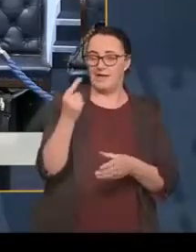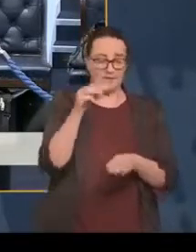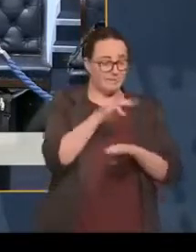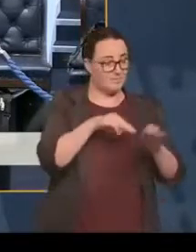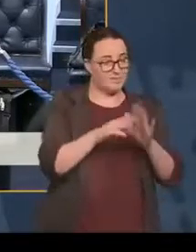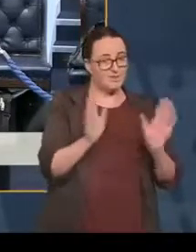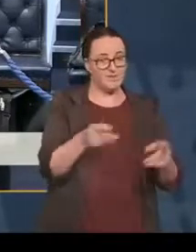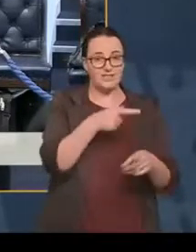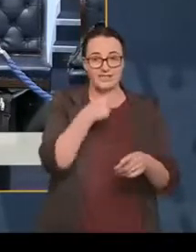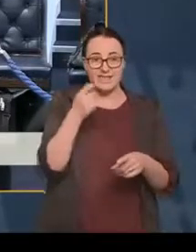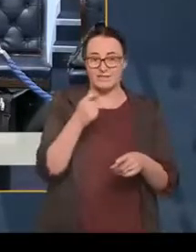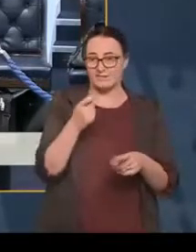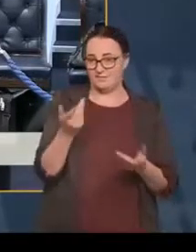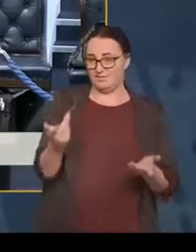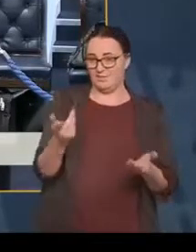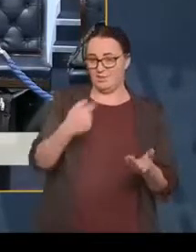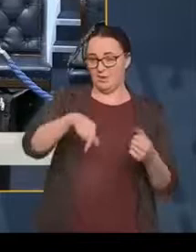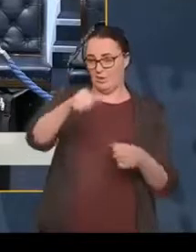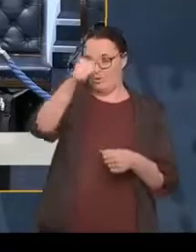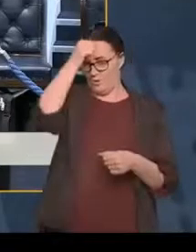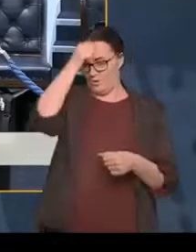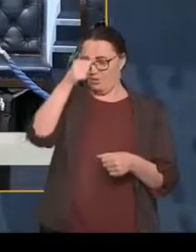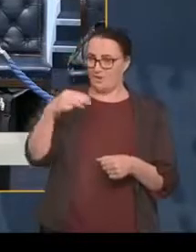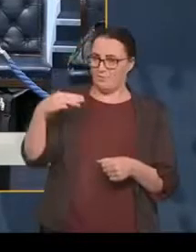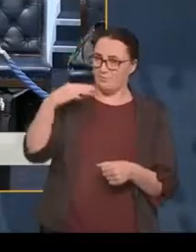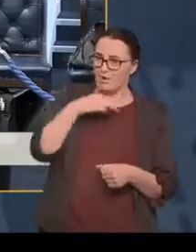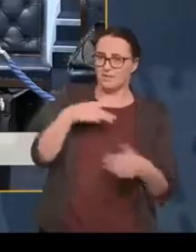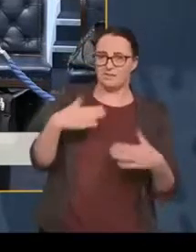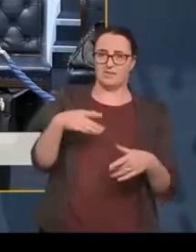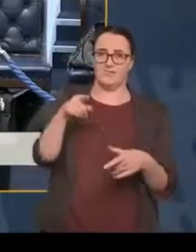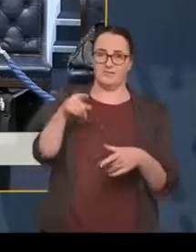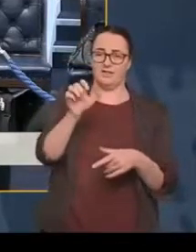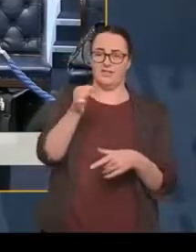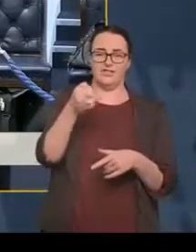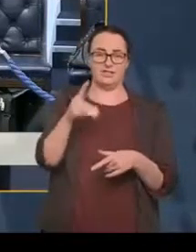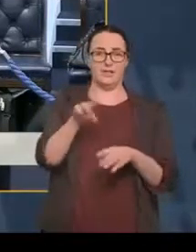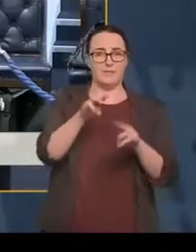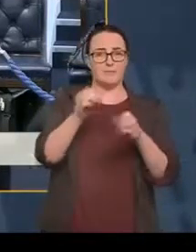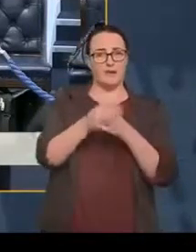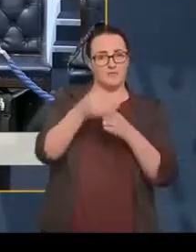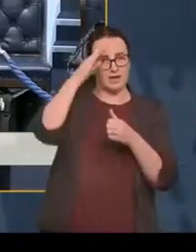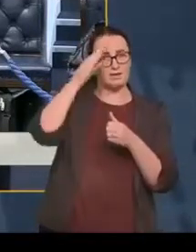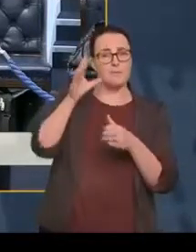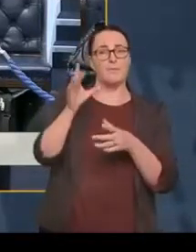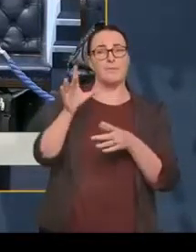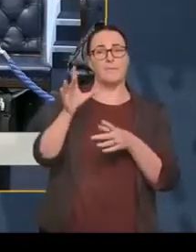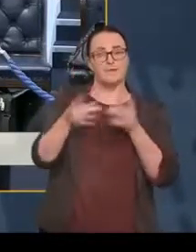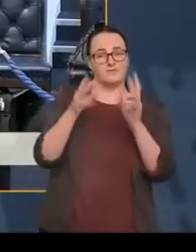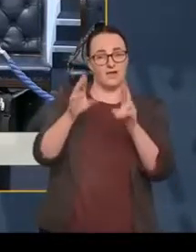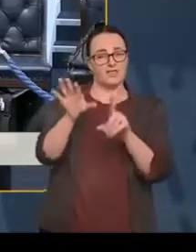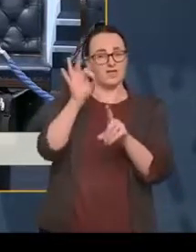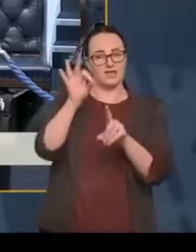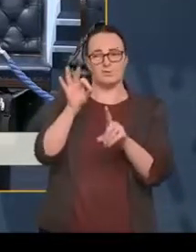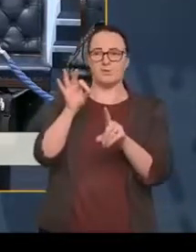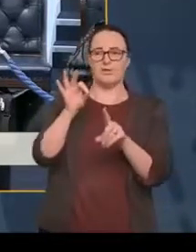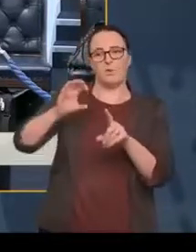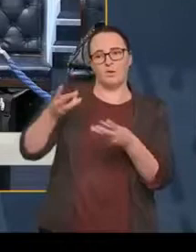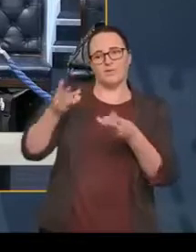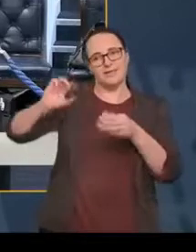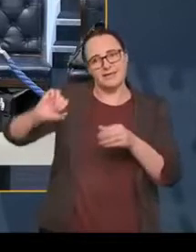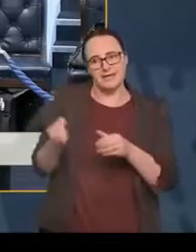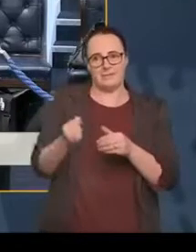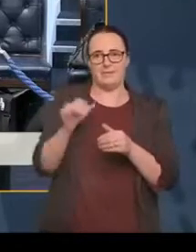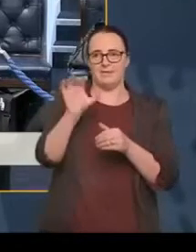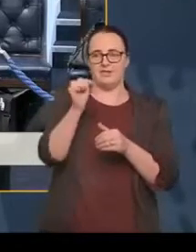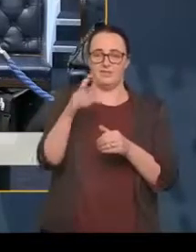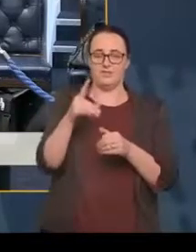it's validation of what we all knew, the significance and the importance of the Seanad, and the people of Ireland did make the right choice in keeping this great